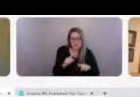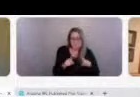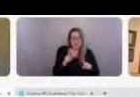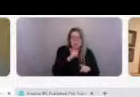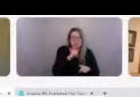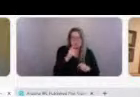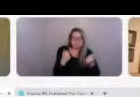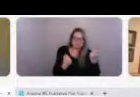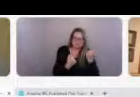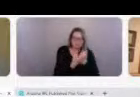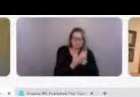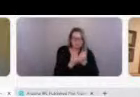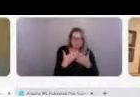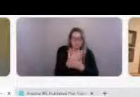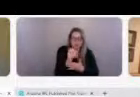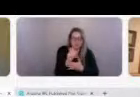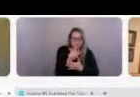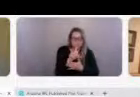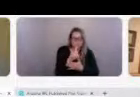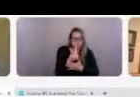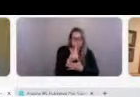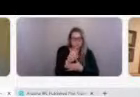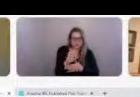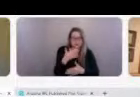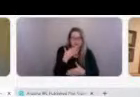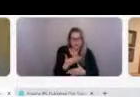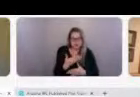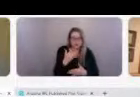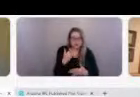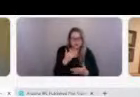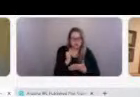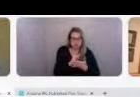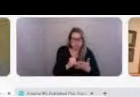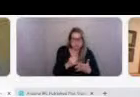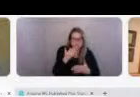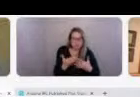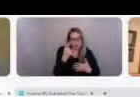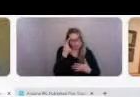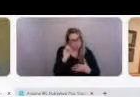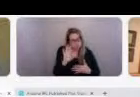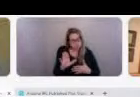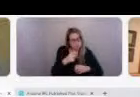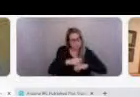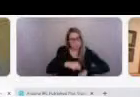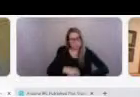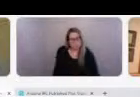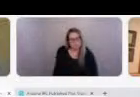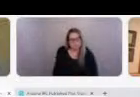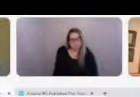support this uh this new ld1 i think it's a good design and thank you so much for your time